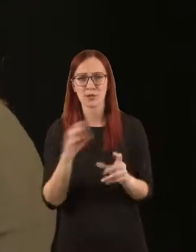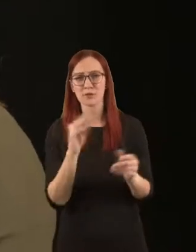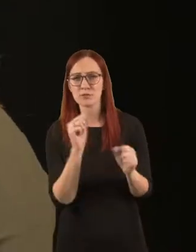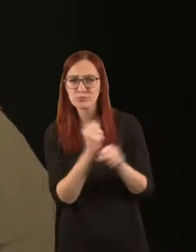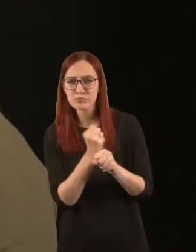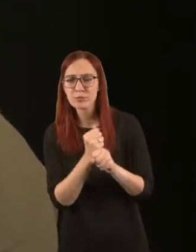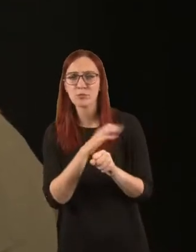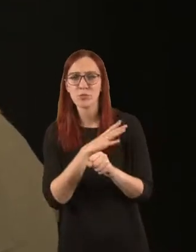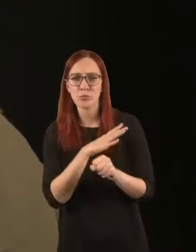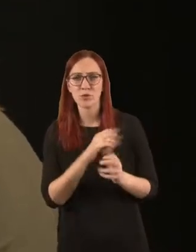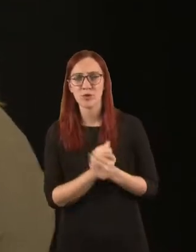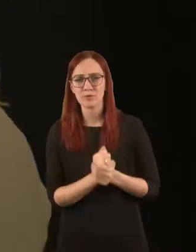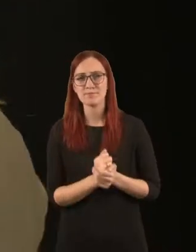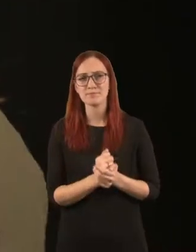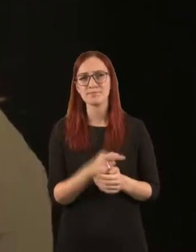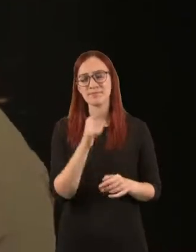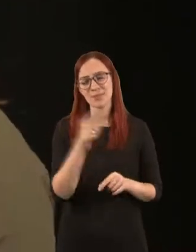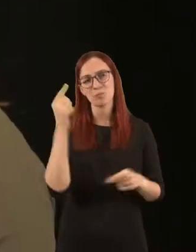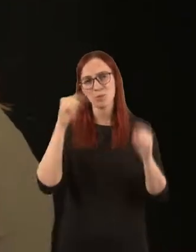I was responsible for